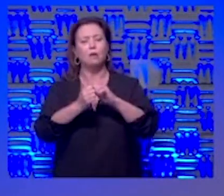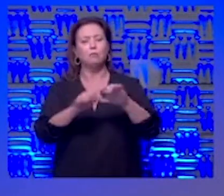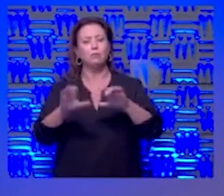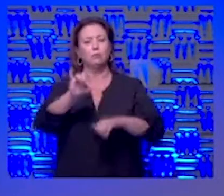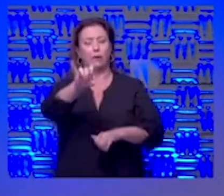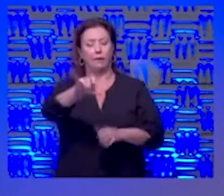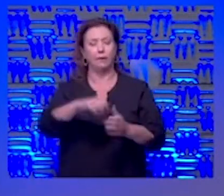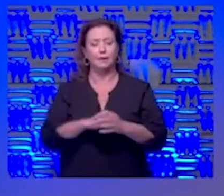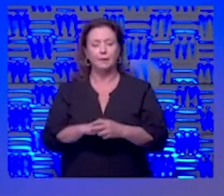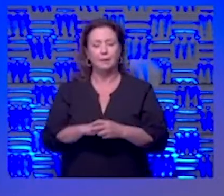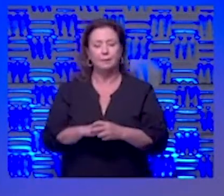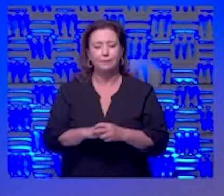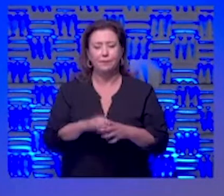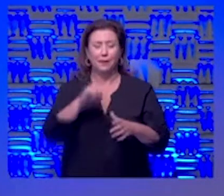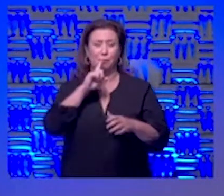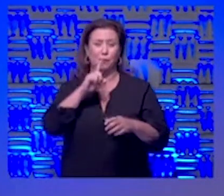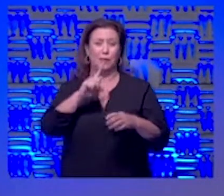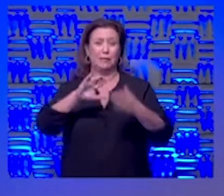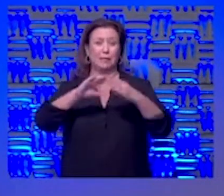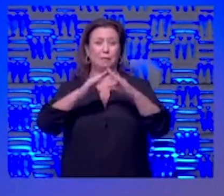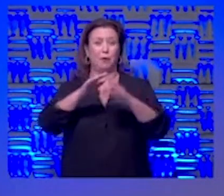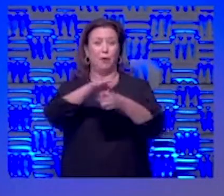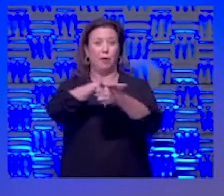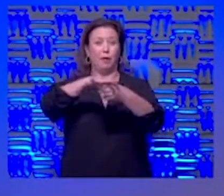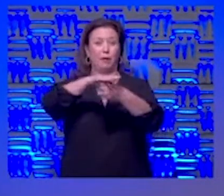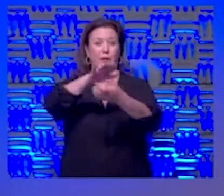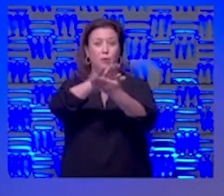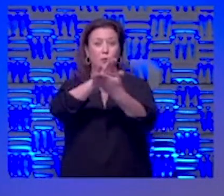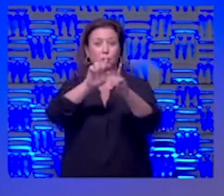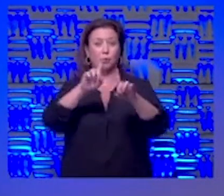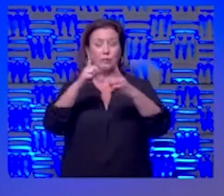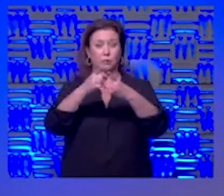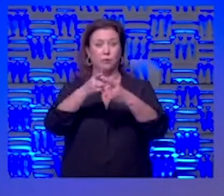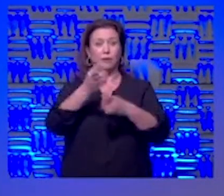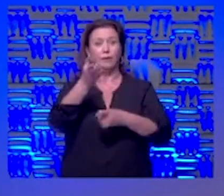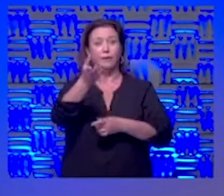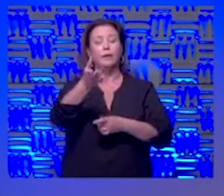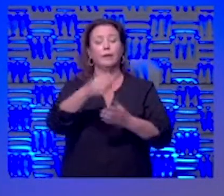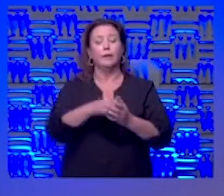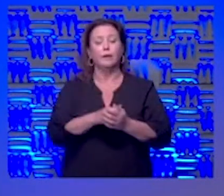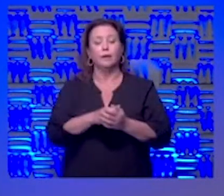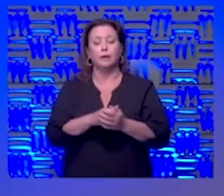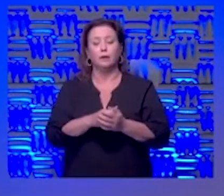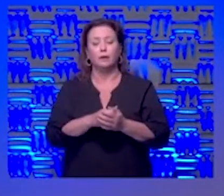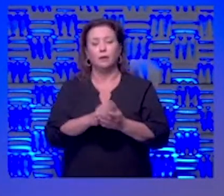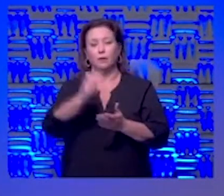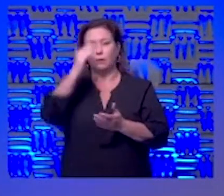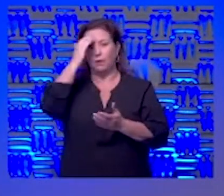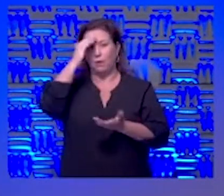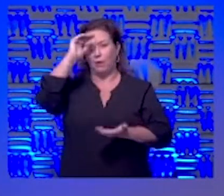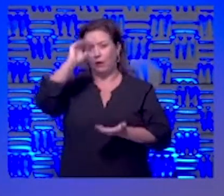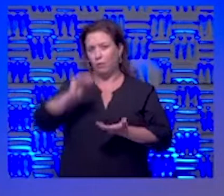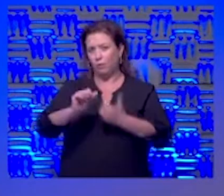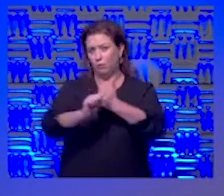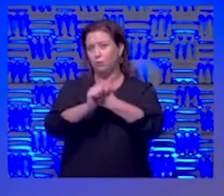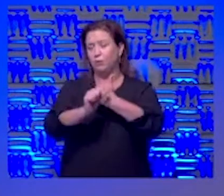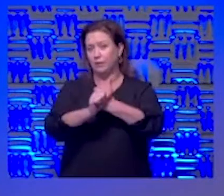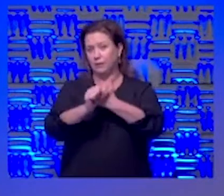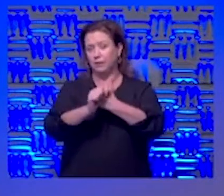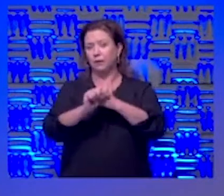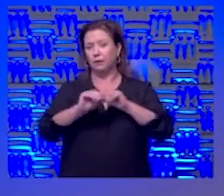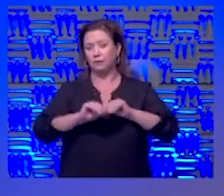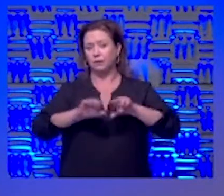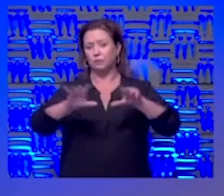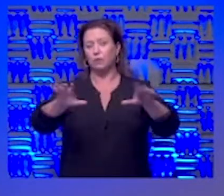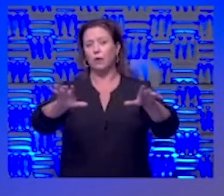it really boils down to the community that you're in, the school district and the school. We know that we can reduce risk as much as possible of